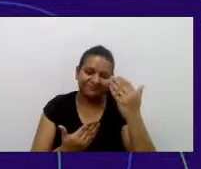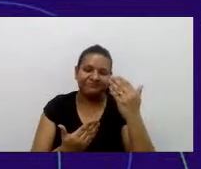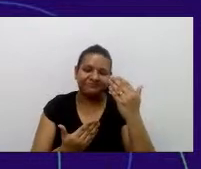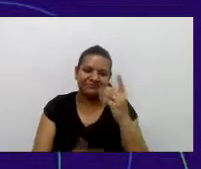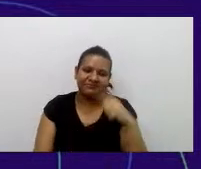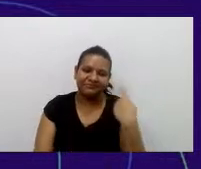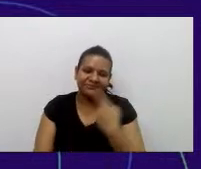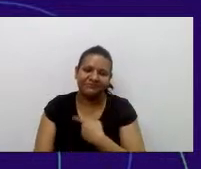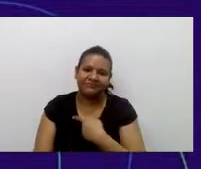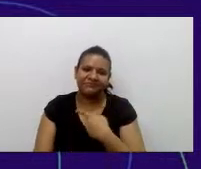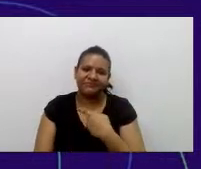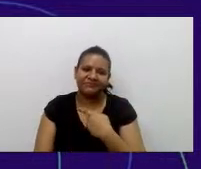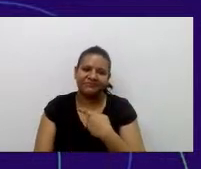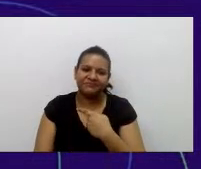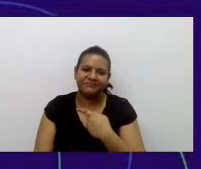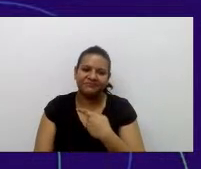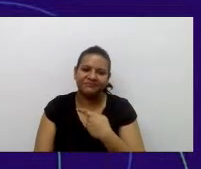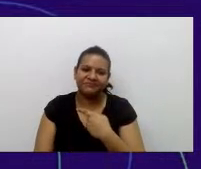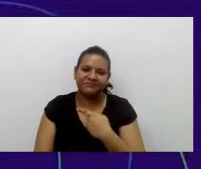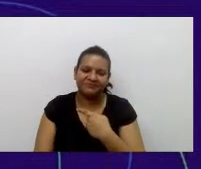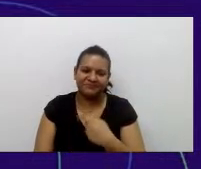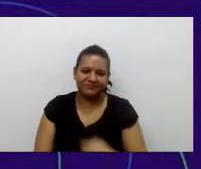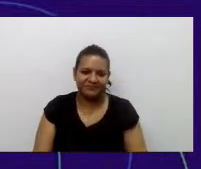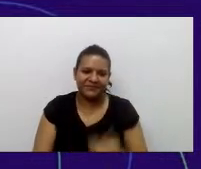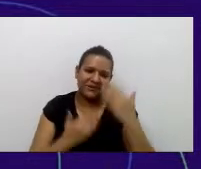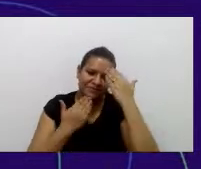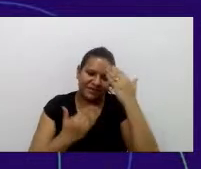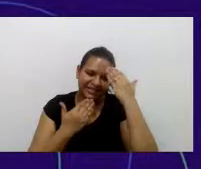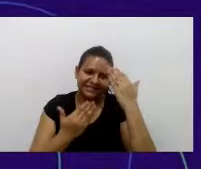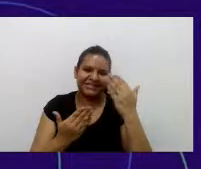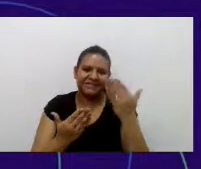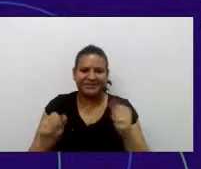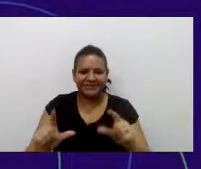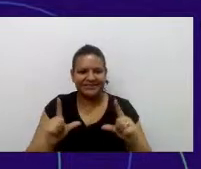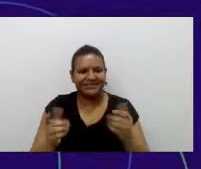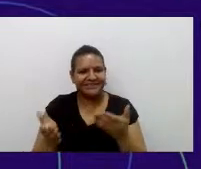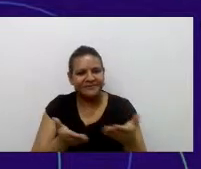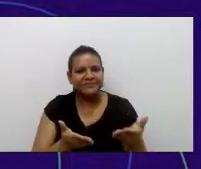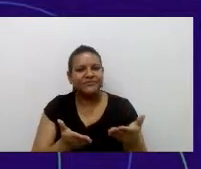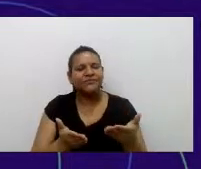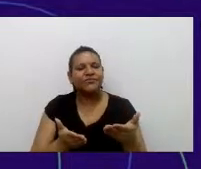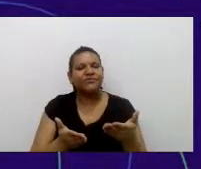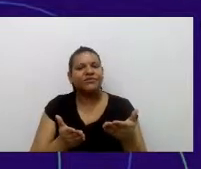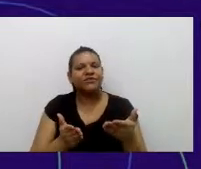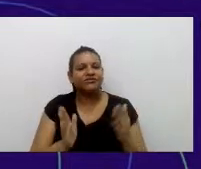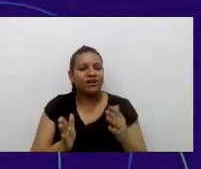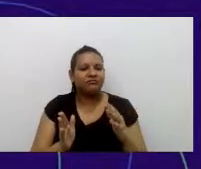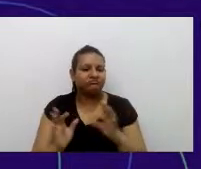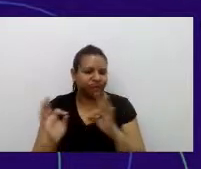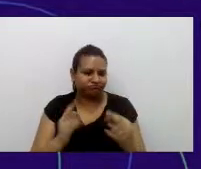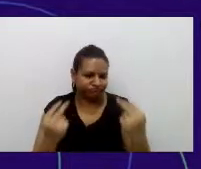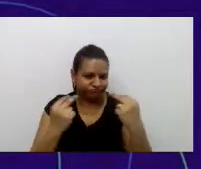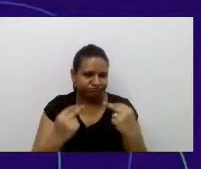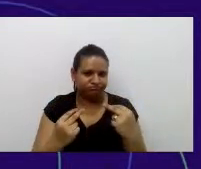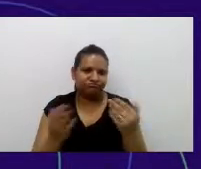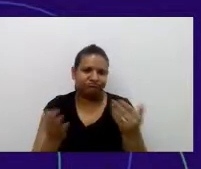having us and listening to us, and we do encourage you to try out some of these ideas